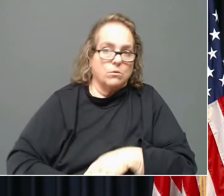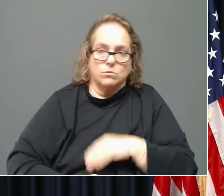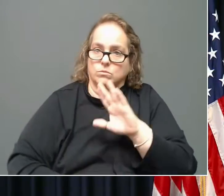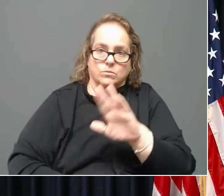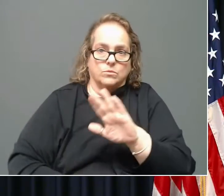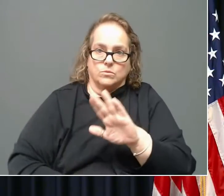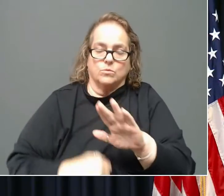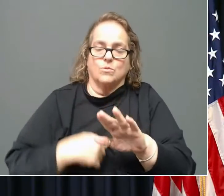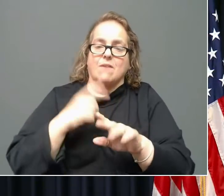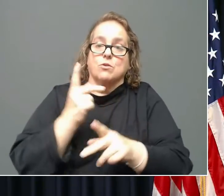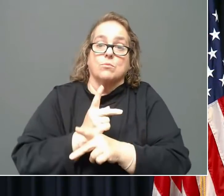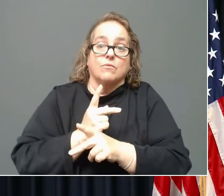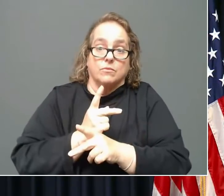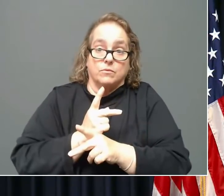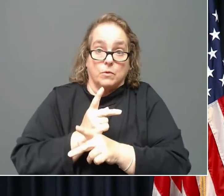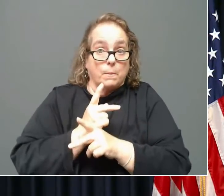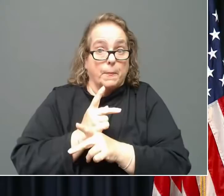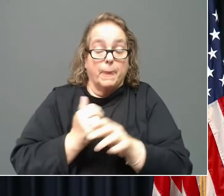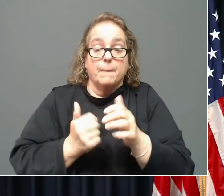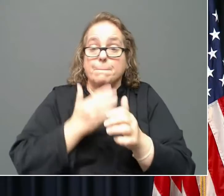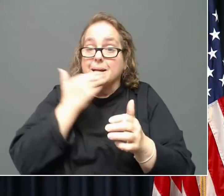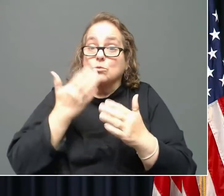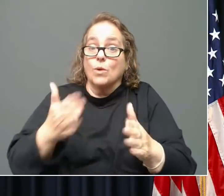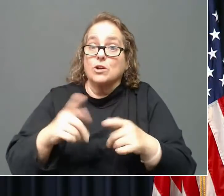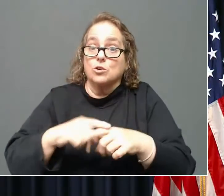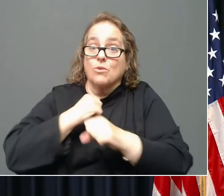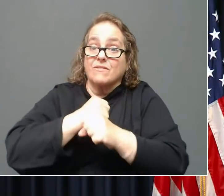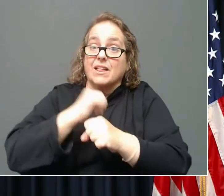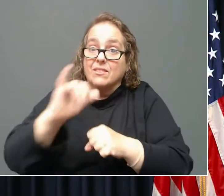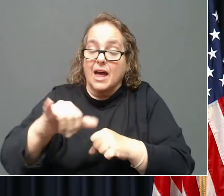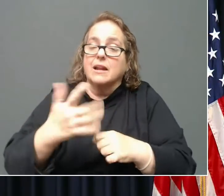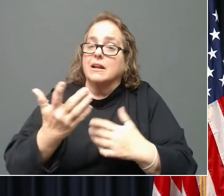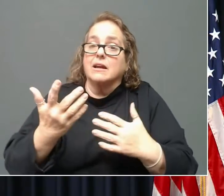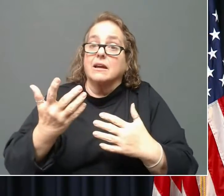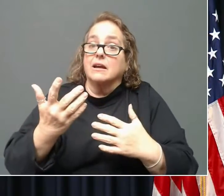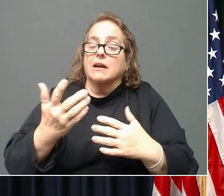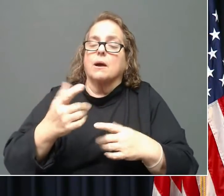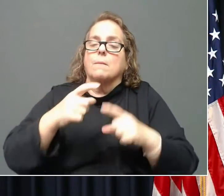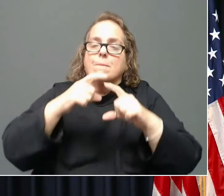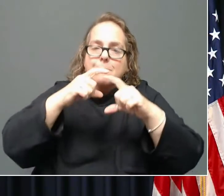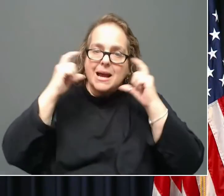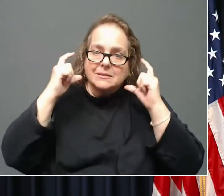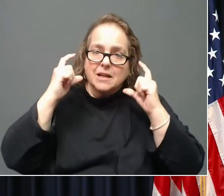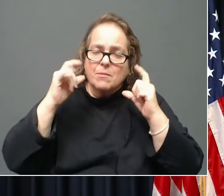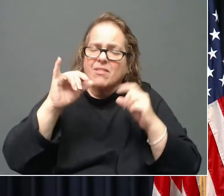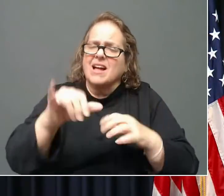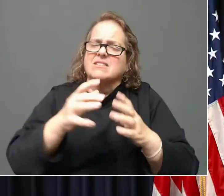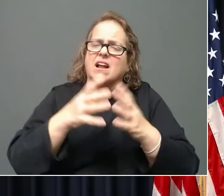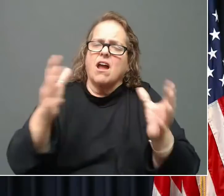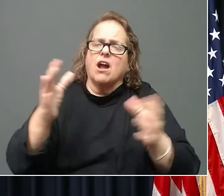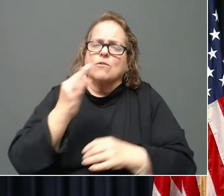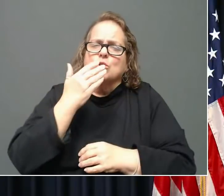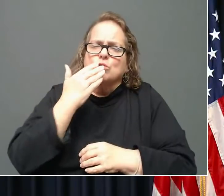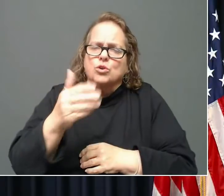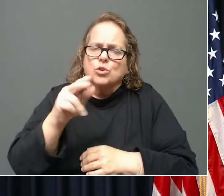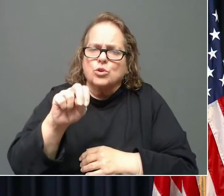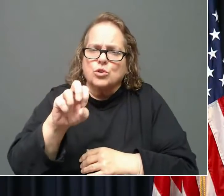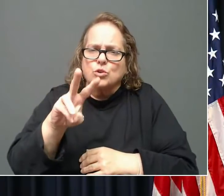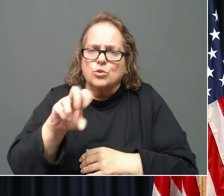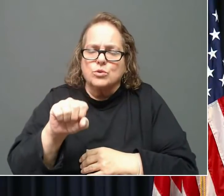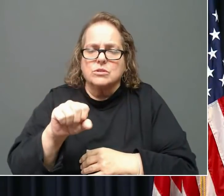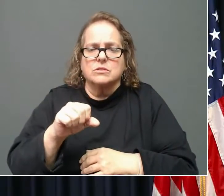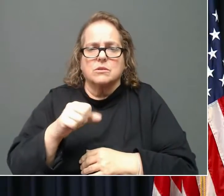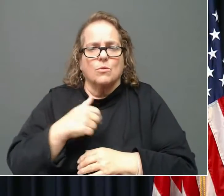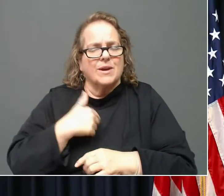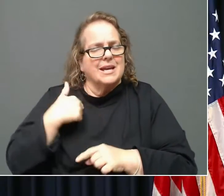mask up. So that's a lot of good news. But we cannot forget, and